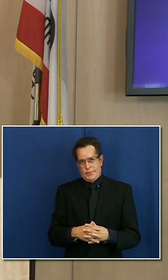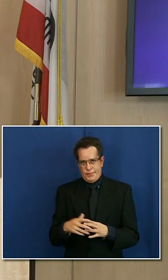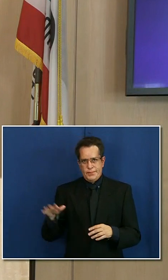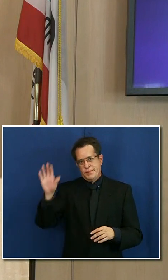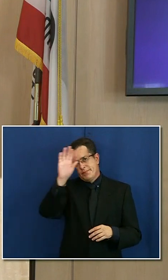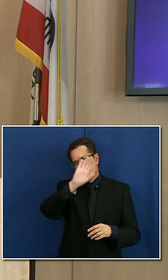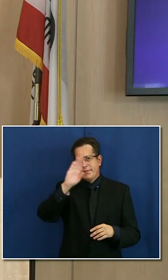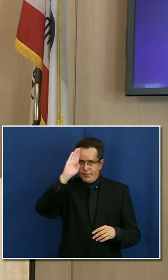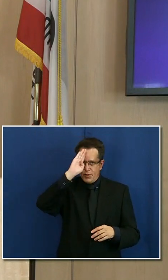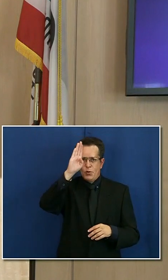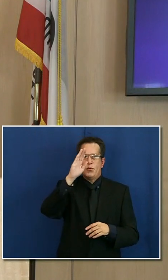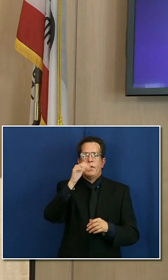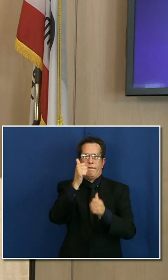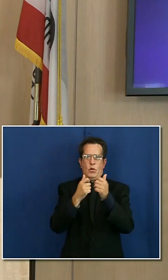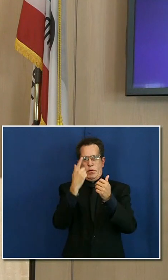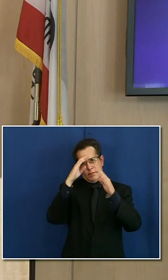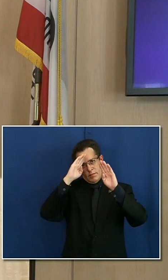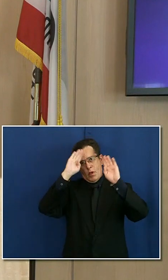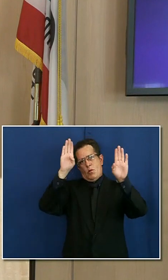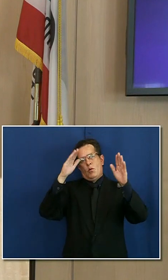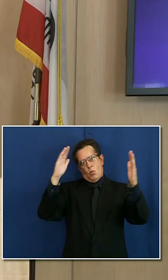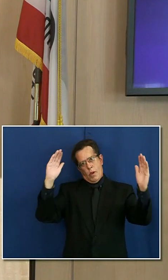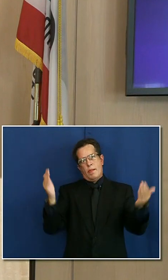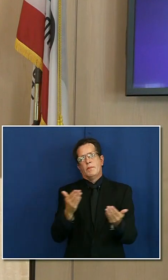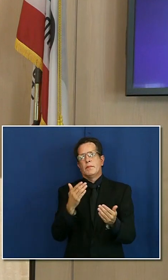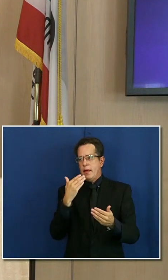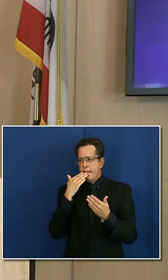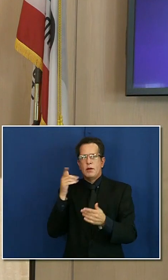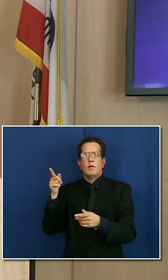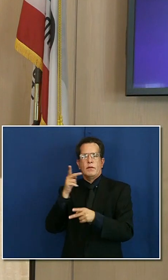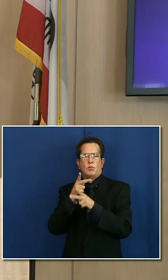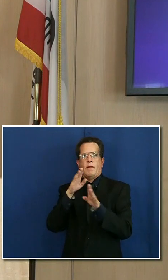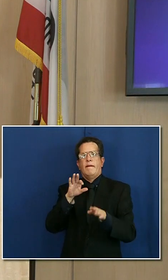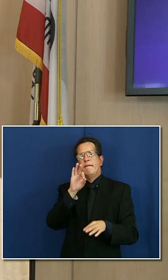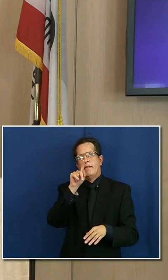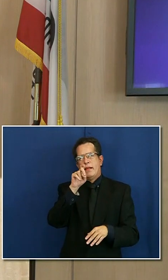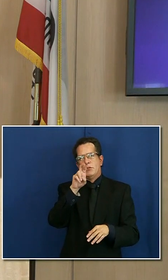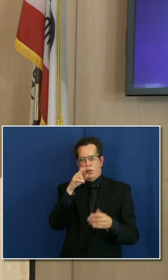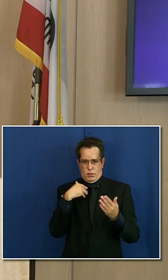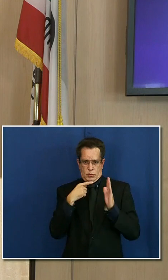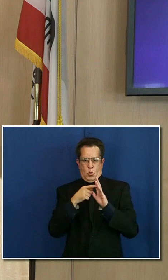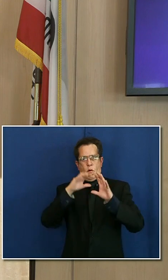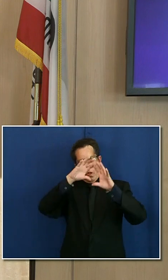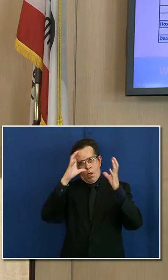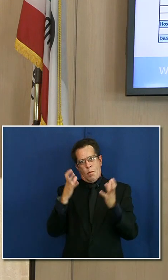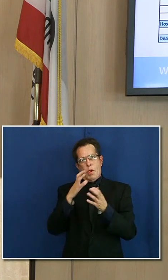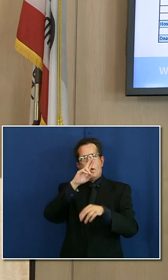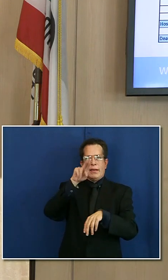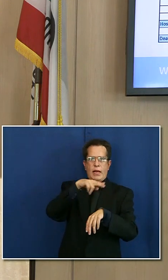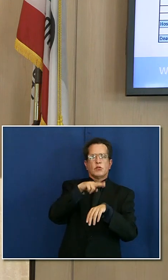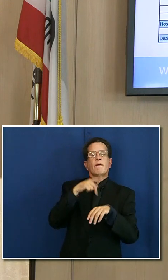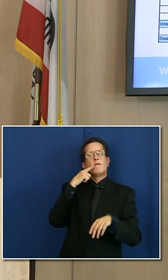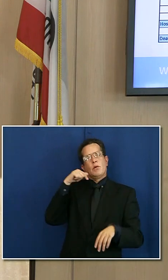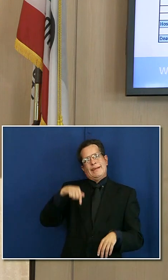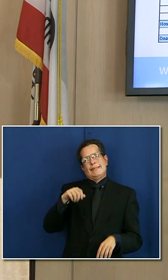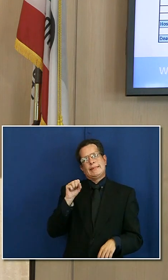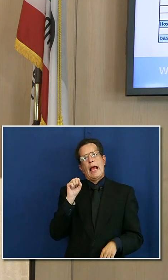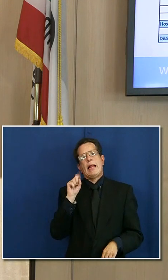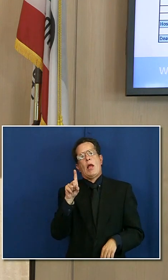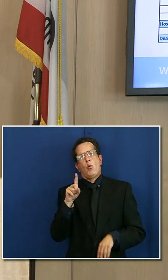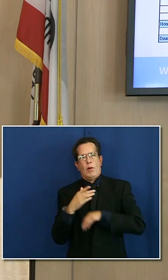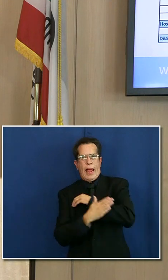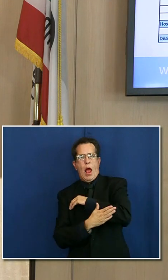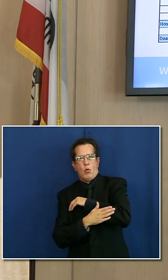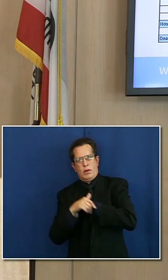Good afternoon, everyone, and thank you, Supervisor Fletcher. Today's local statistics for San Diego County are from